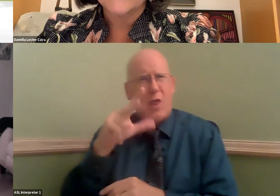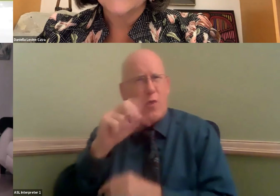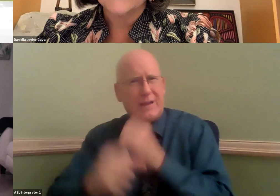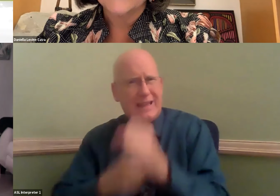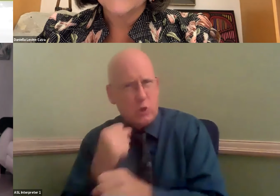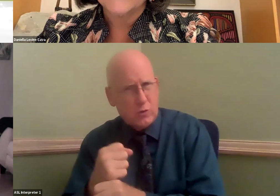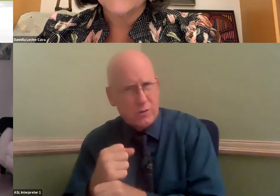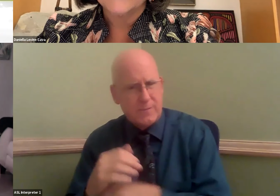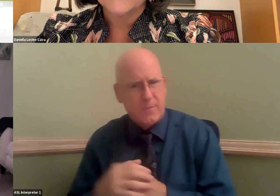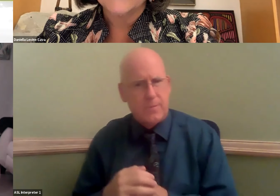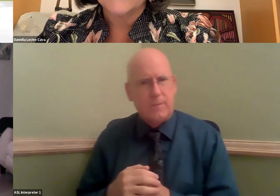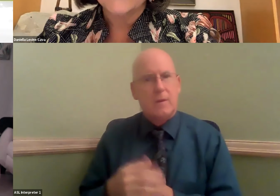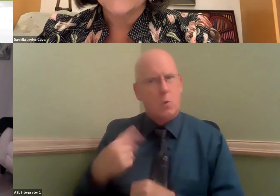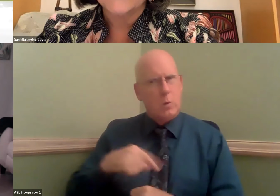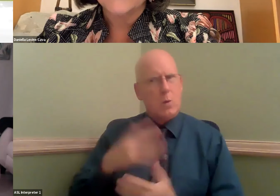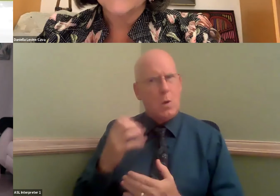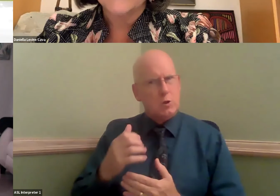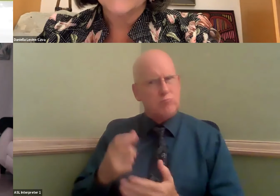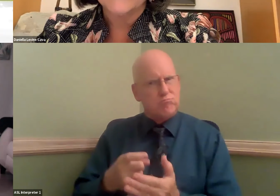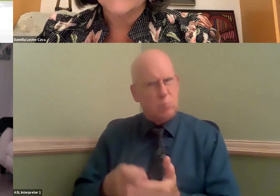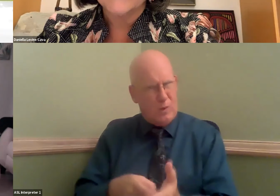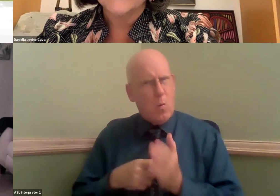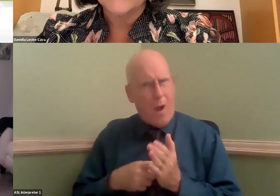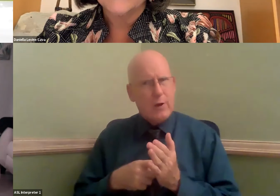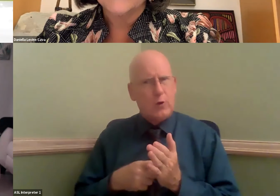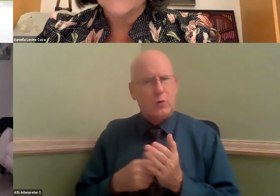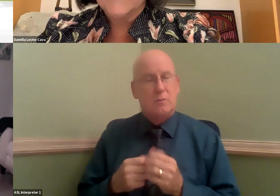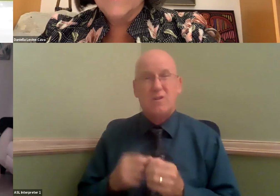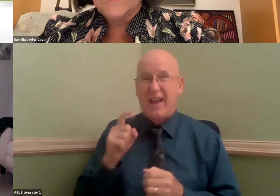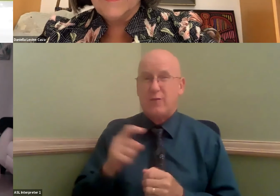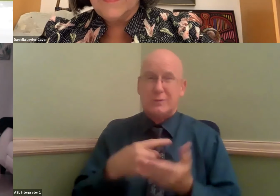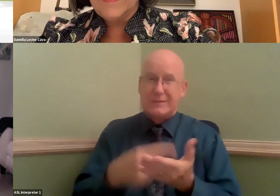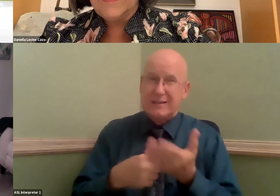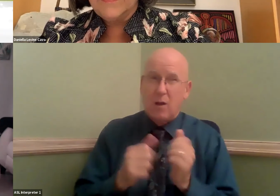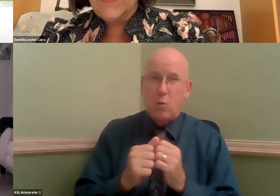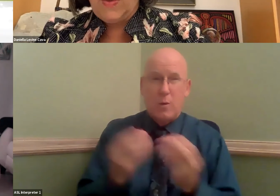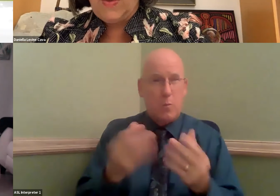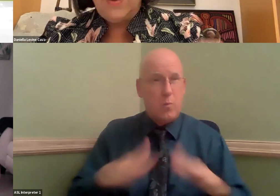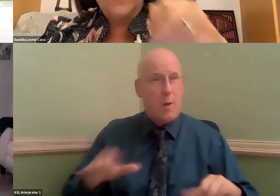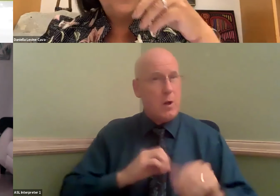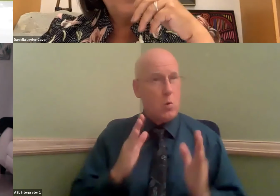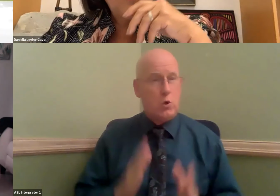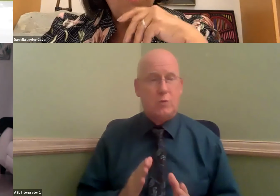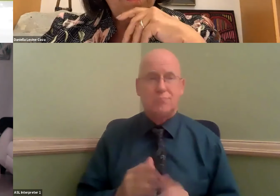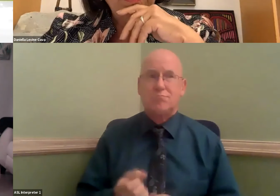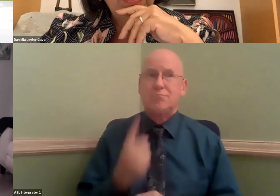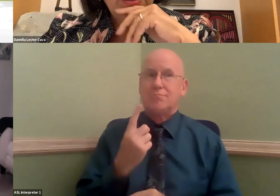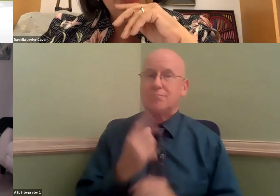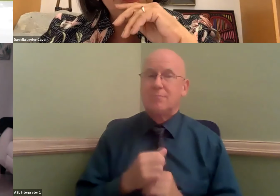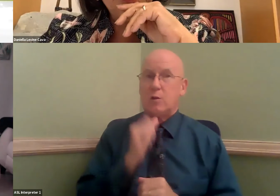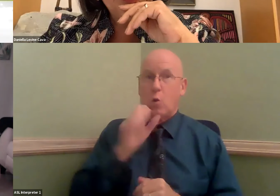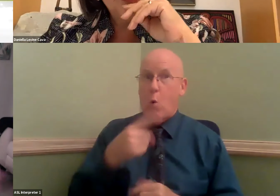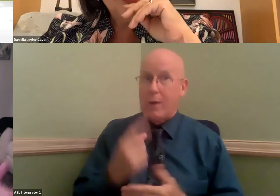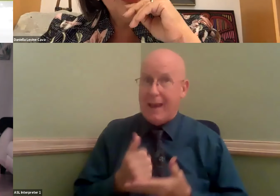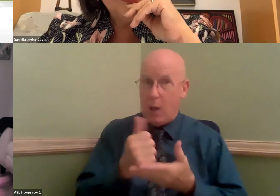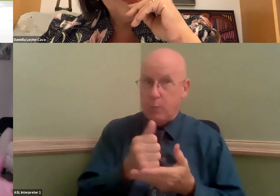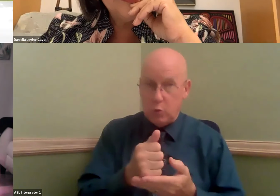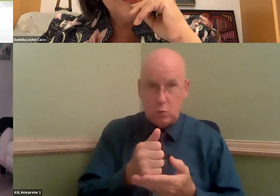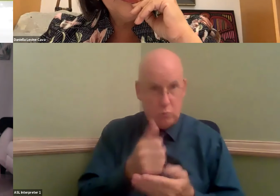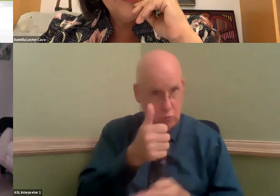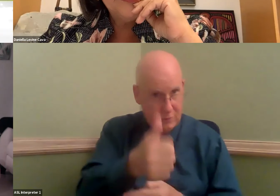all want to insist on. And we're going to have a conversation with these property owners that have to understand it not only helps them directly, but also helps